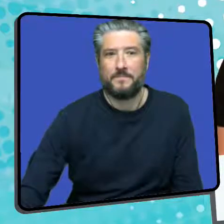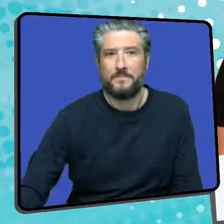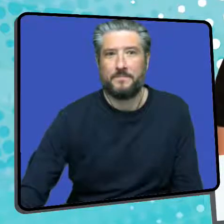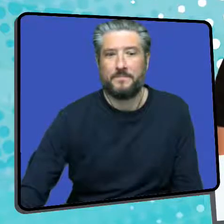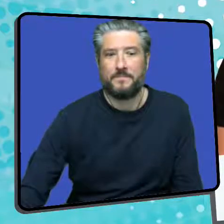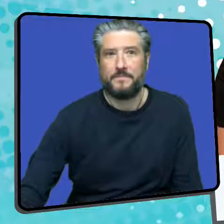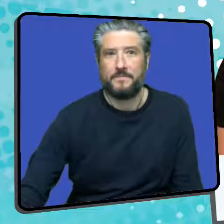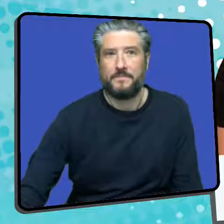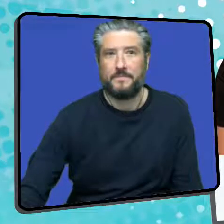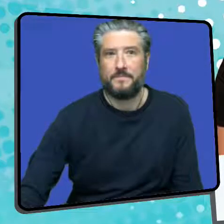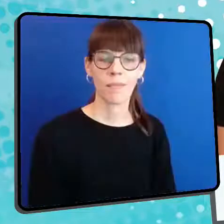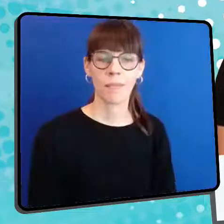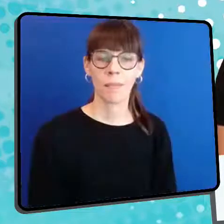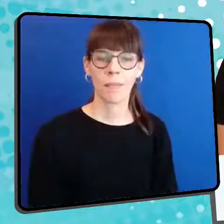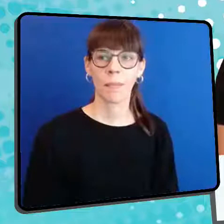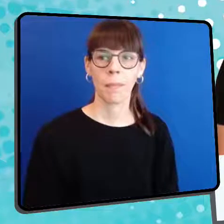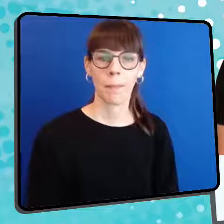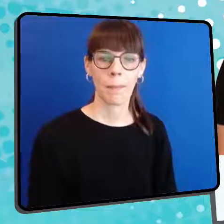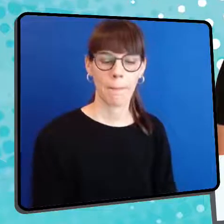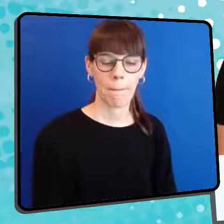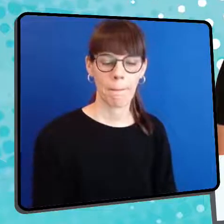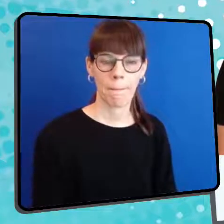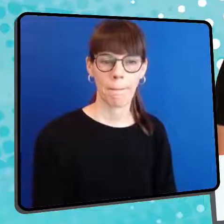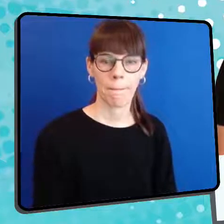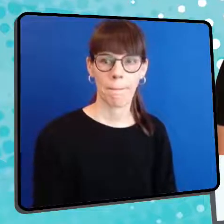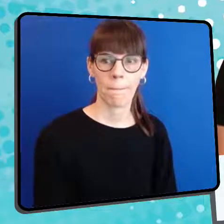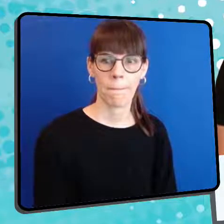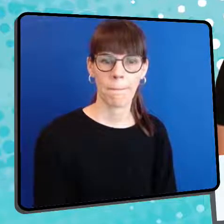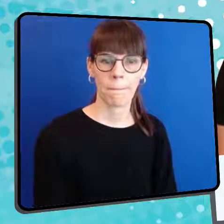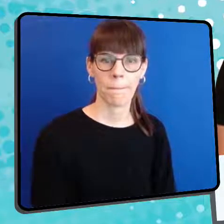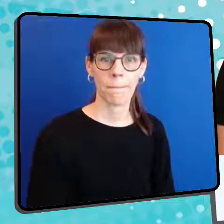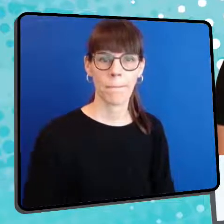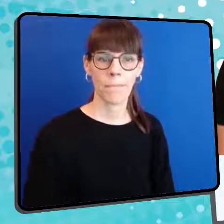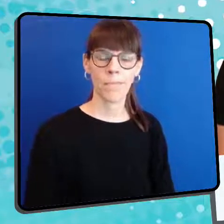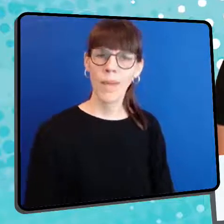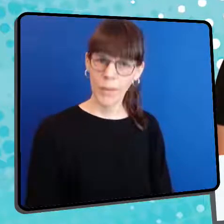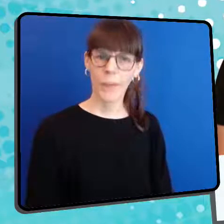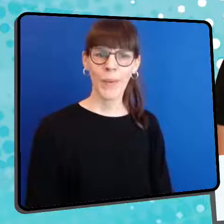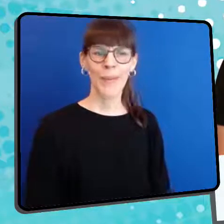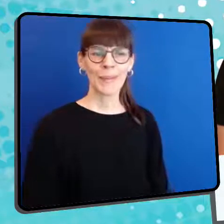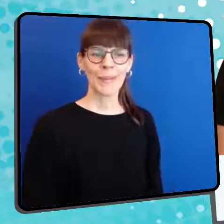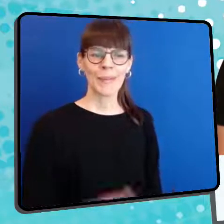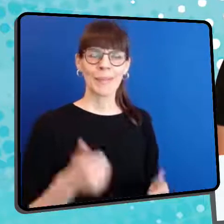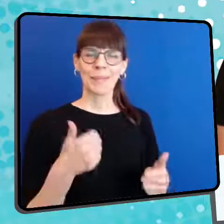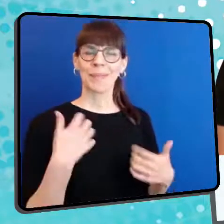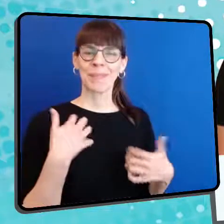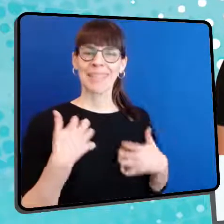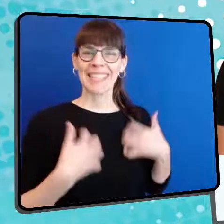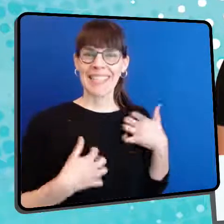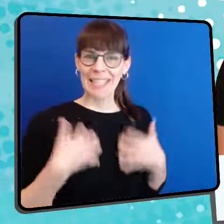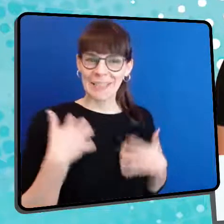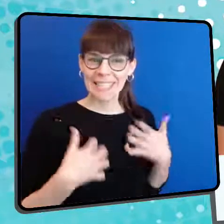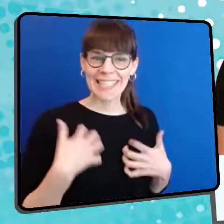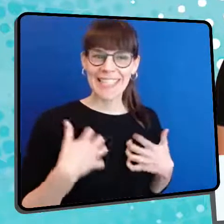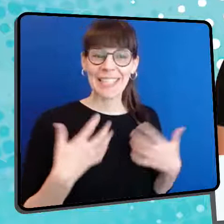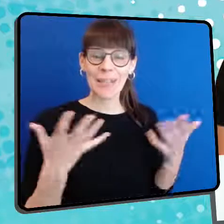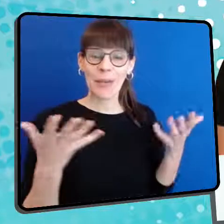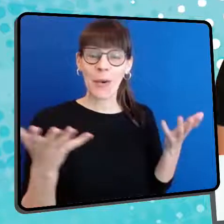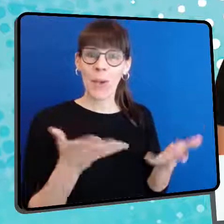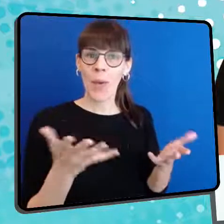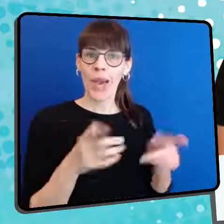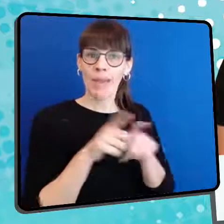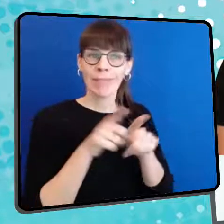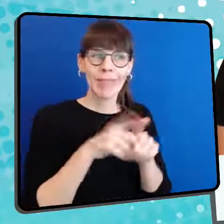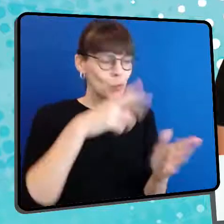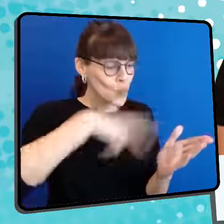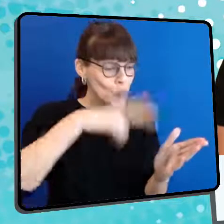like deja vu, which was reading and sharing and learning seems to be currently the best way. Like if we're